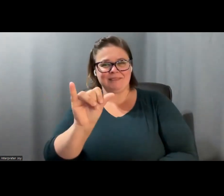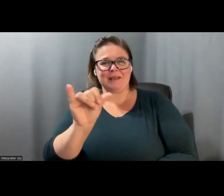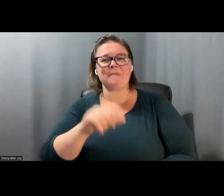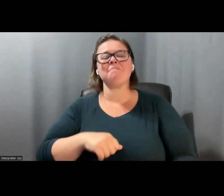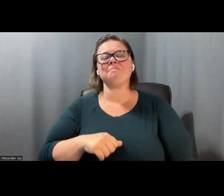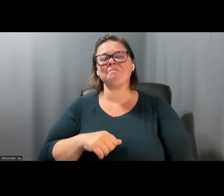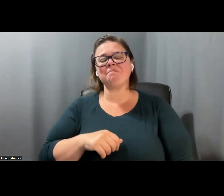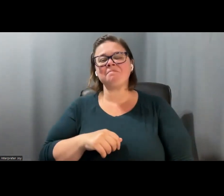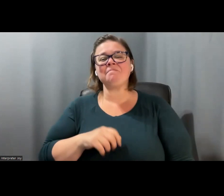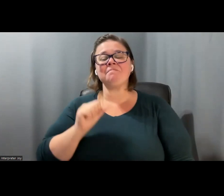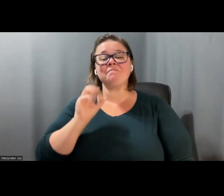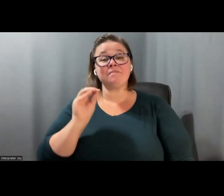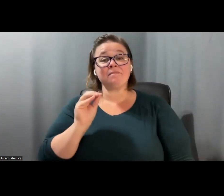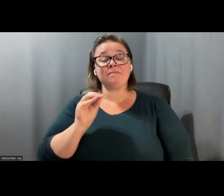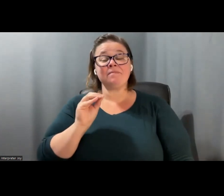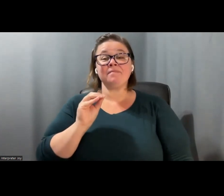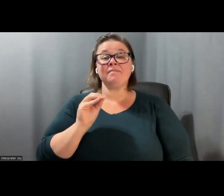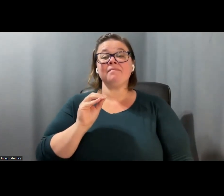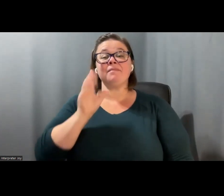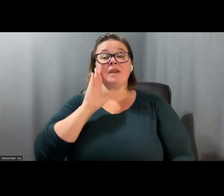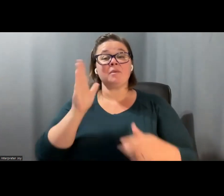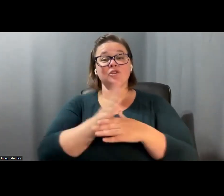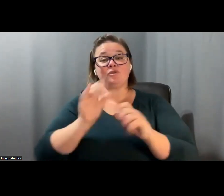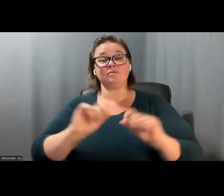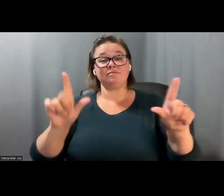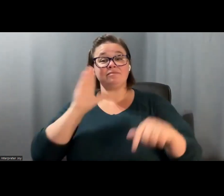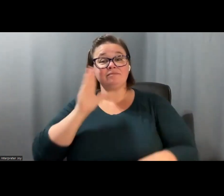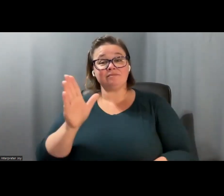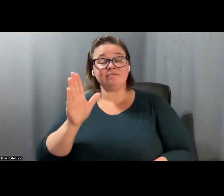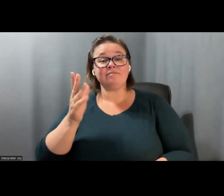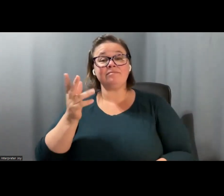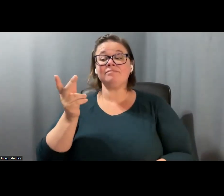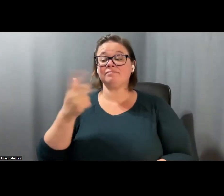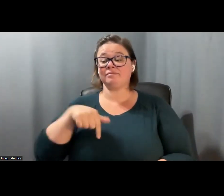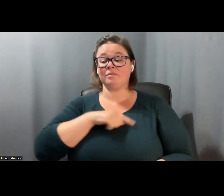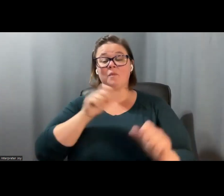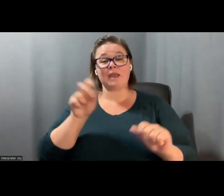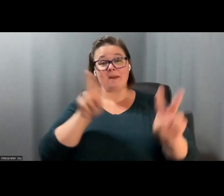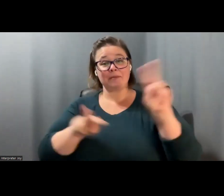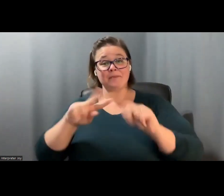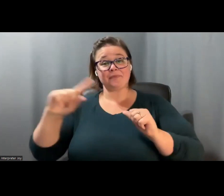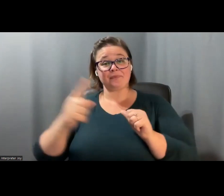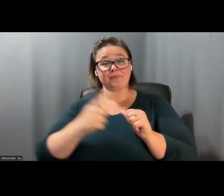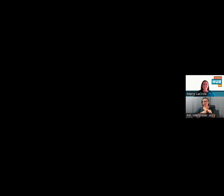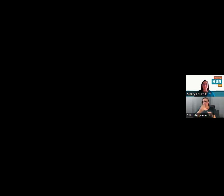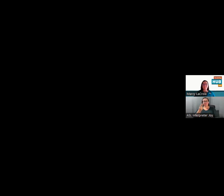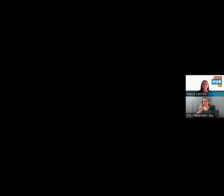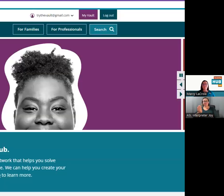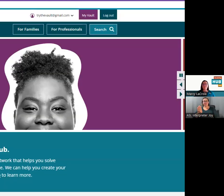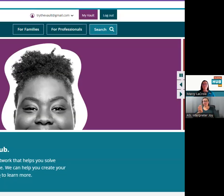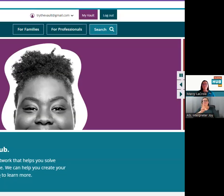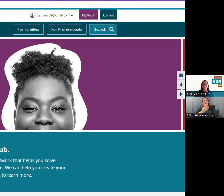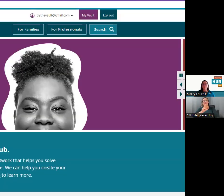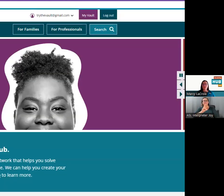So I'm going to share my screen so that we can take a look at first the Hub website.